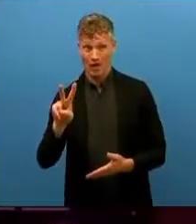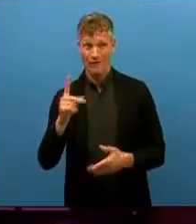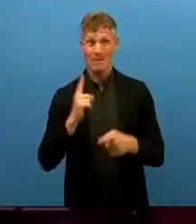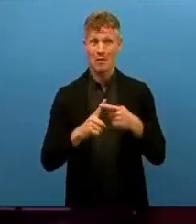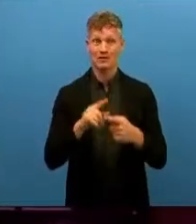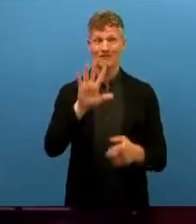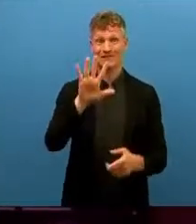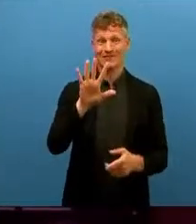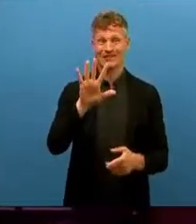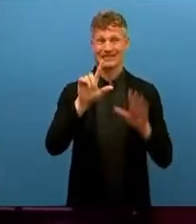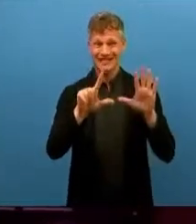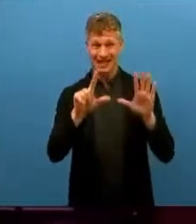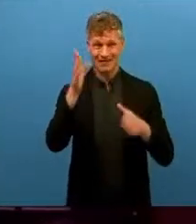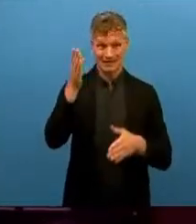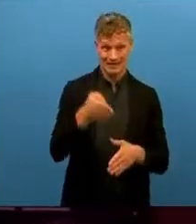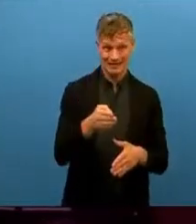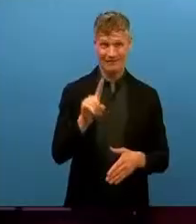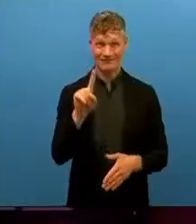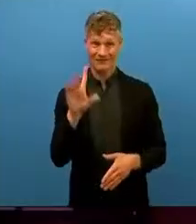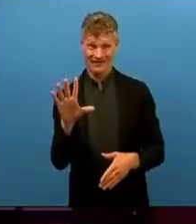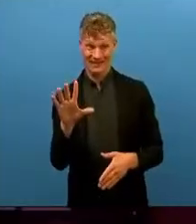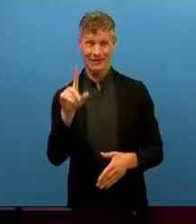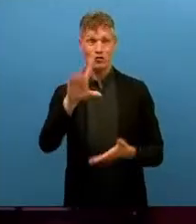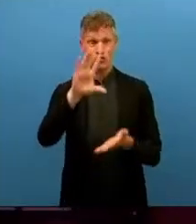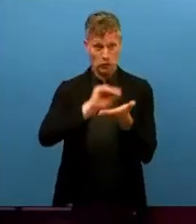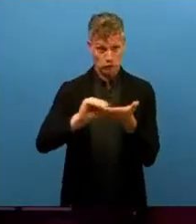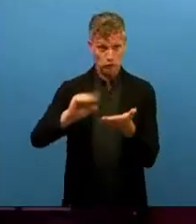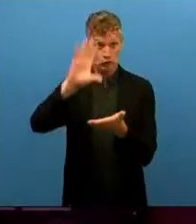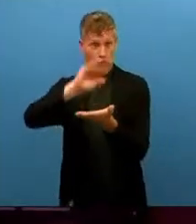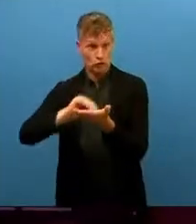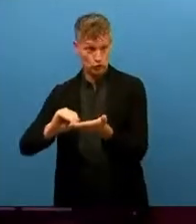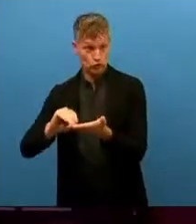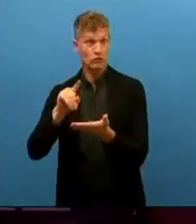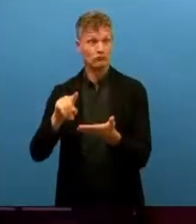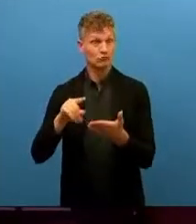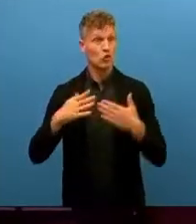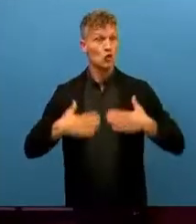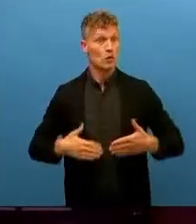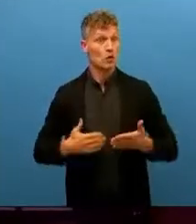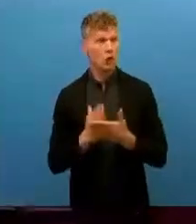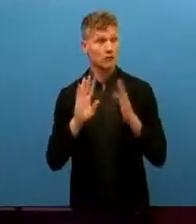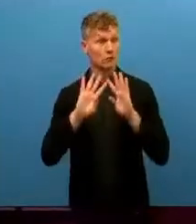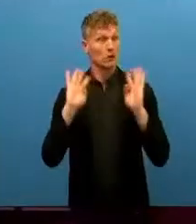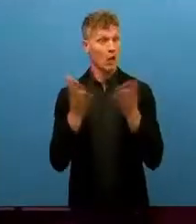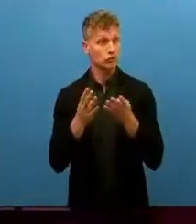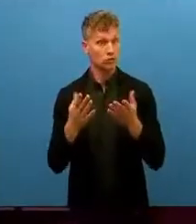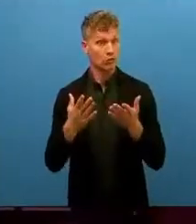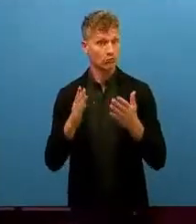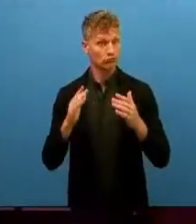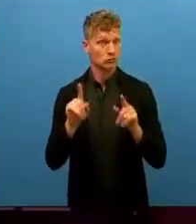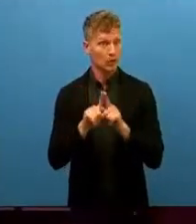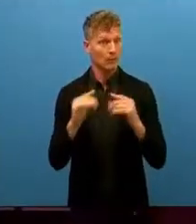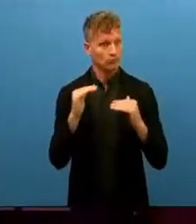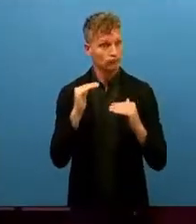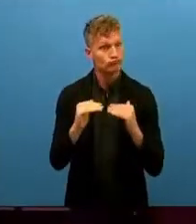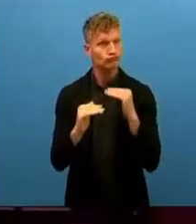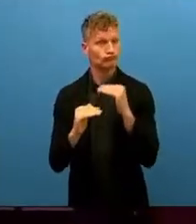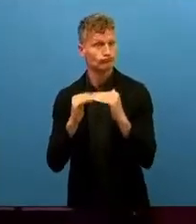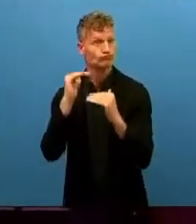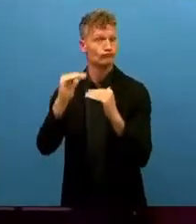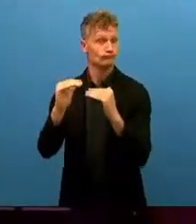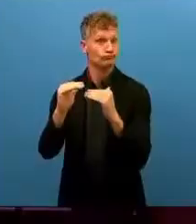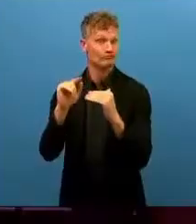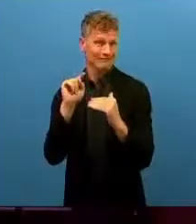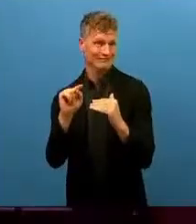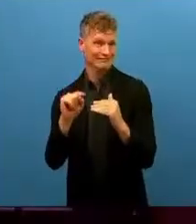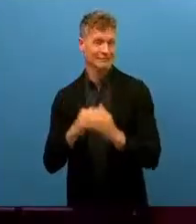57/15, has taken meaningful steps to continue these discussions. Last year's